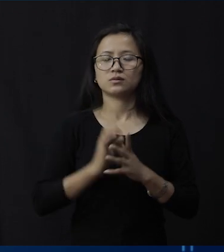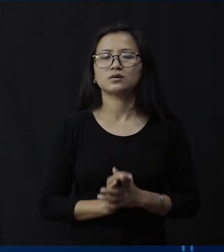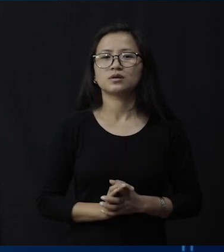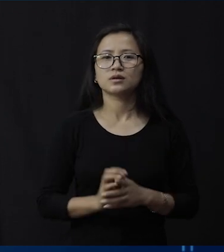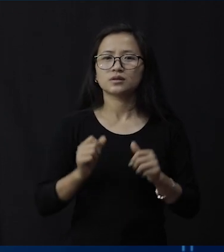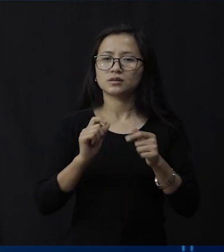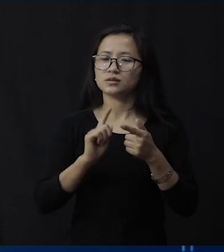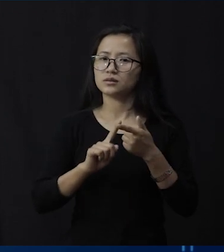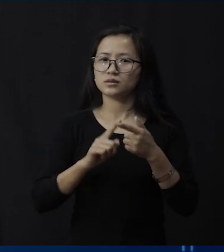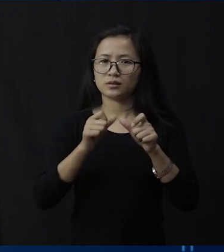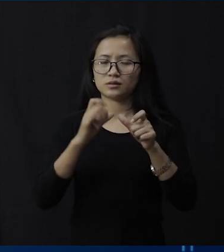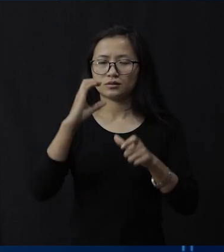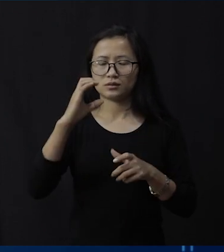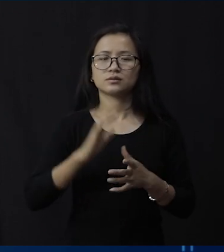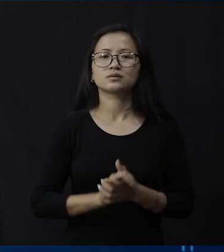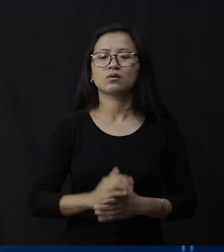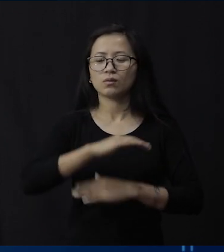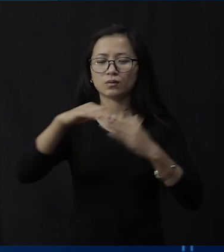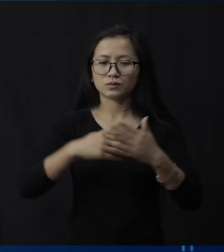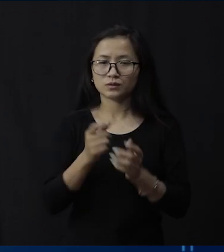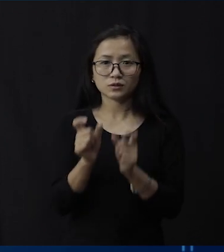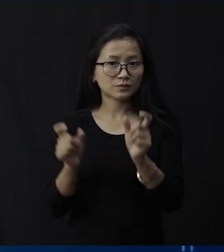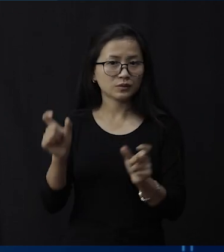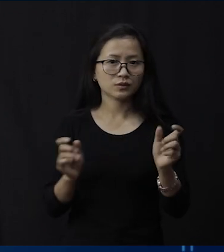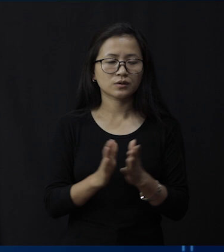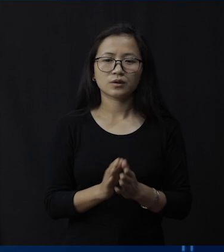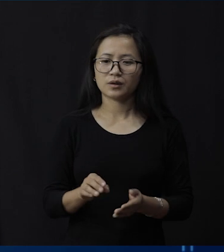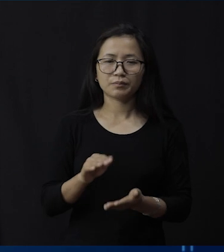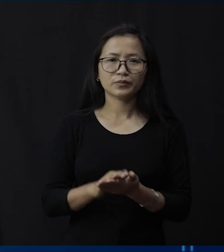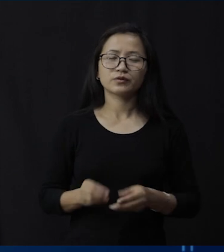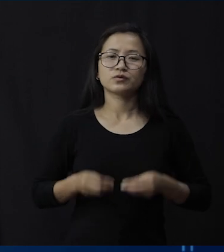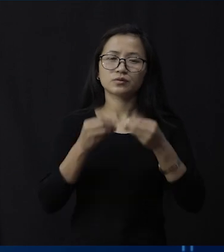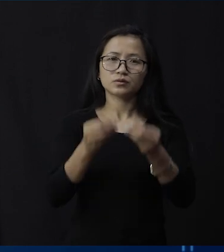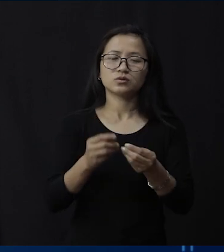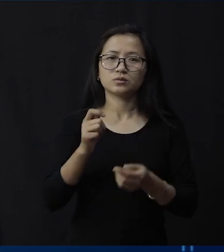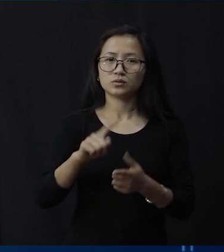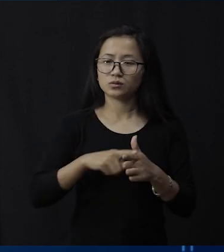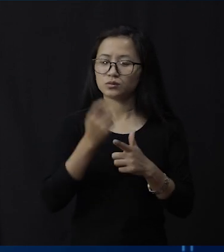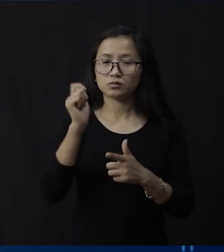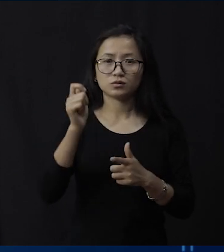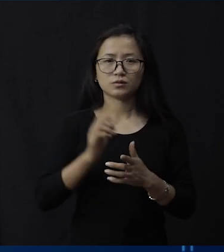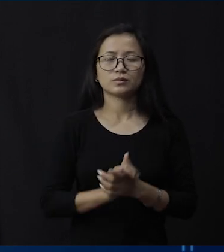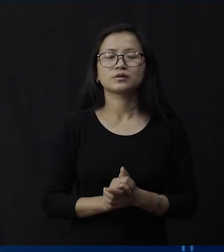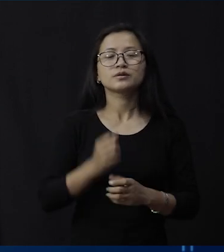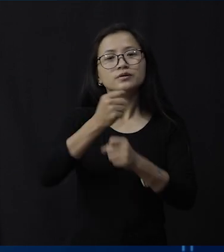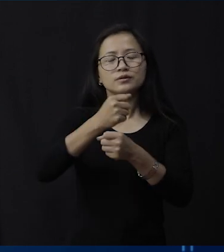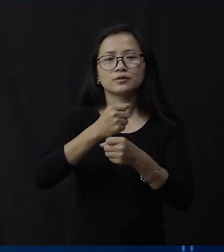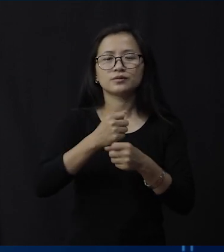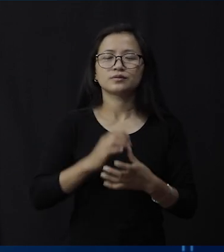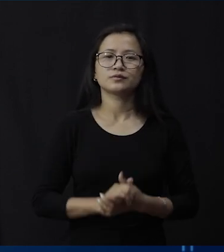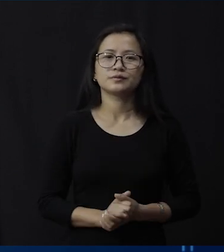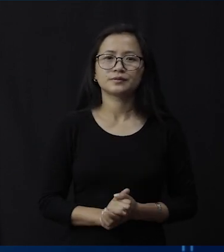is EAC, okay? So all these people are appointed by the government, all right? So these people